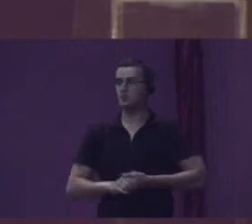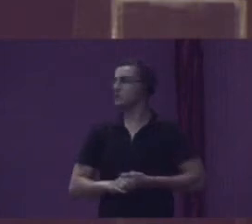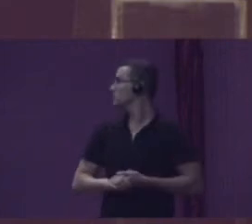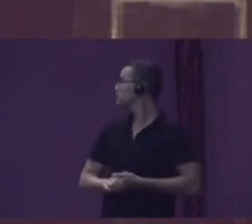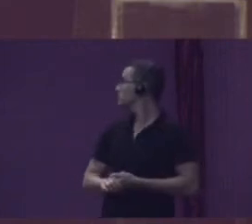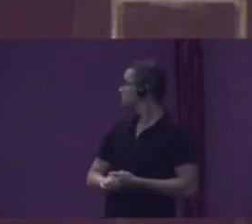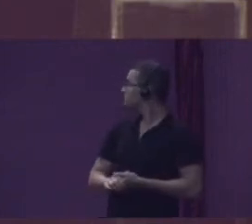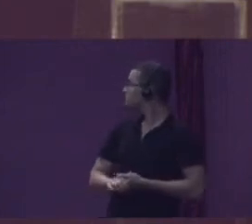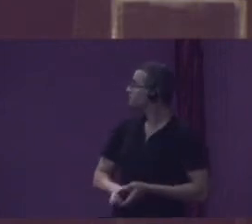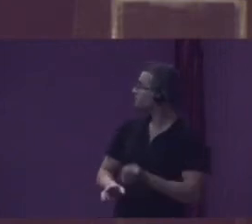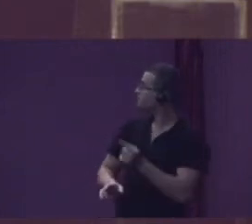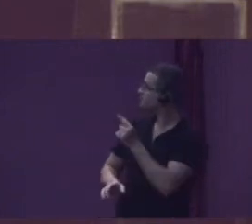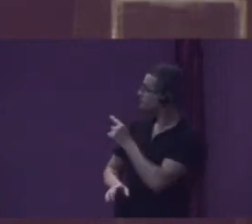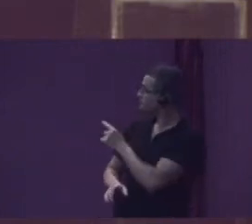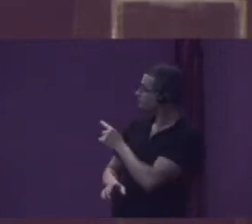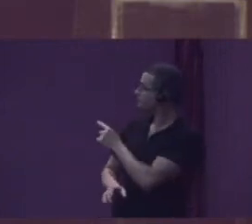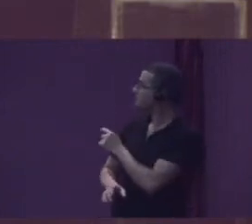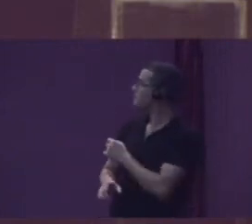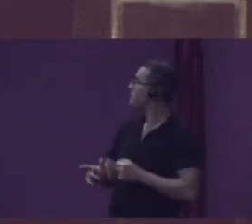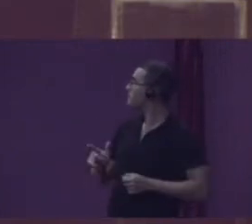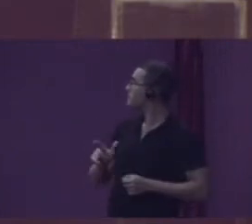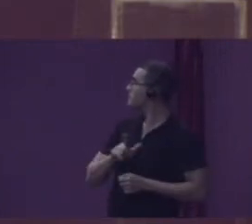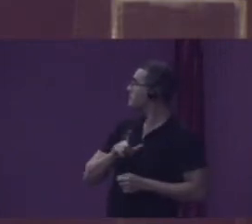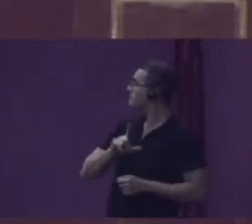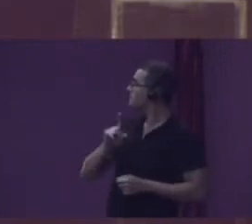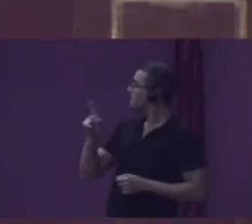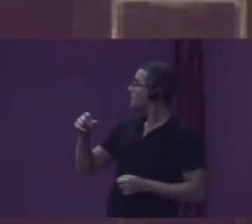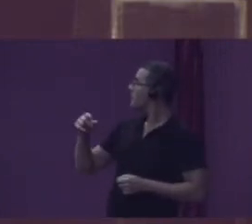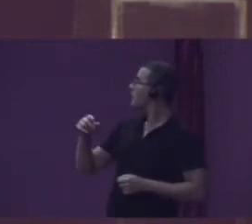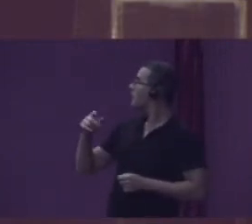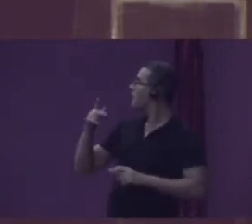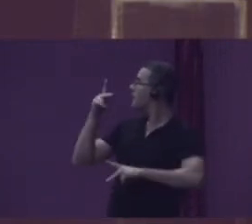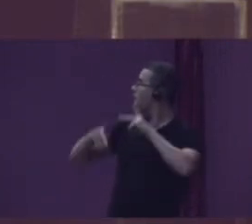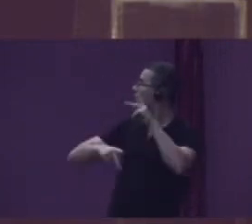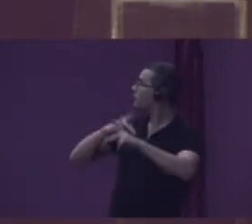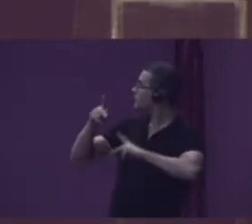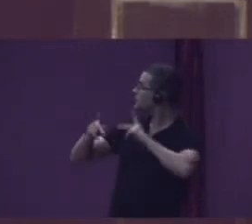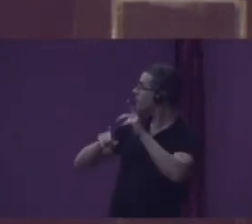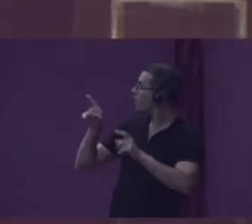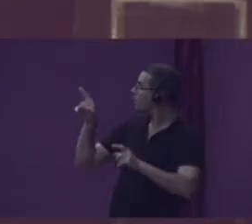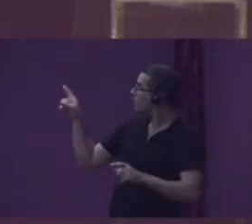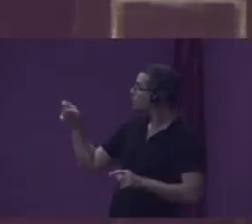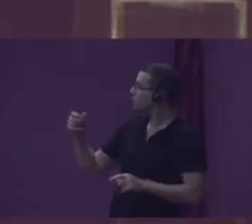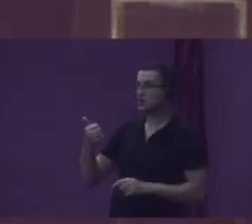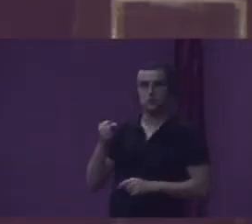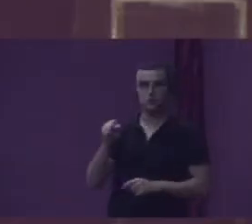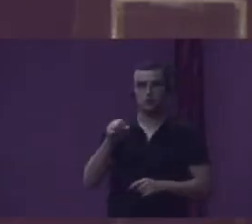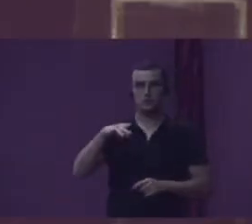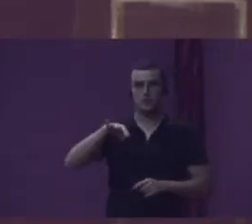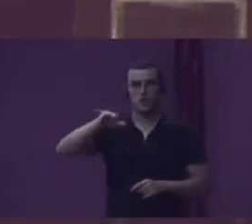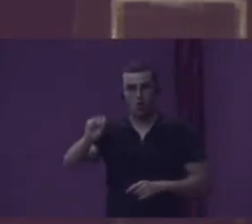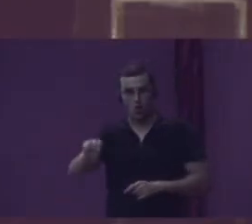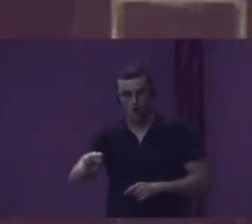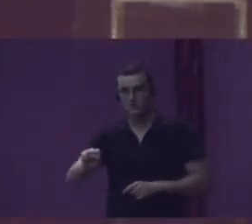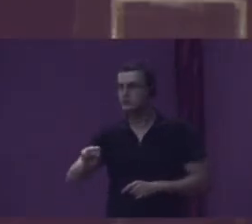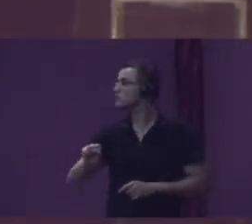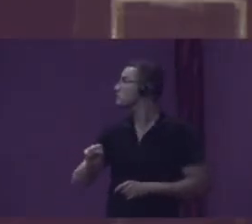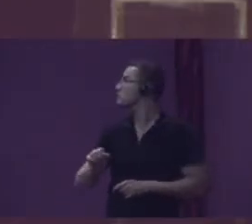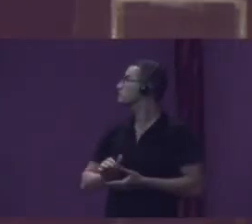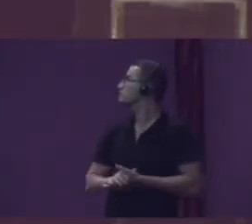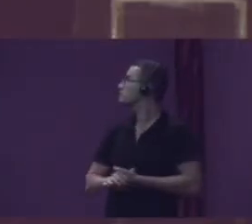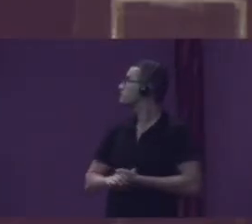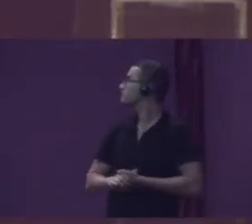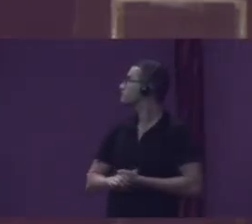8.8. Contraception uptake is only 56%. Fertility rate has decreased quite a bit at 4.4.